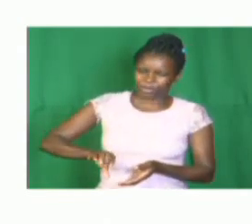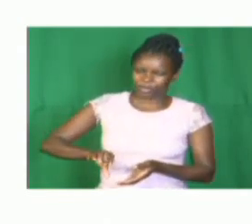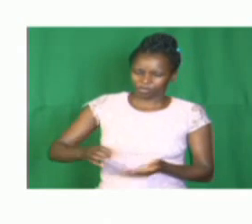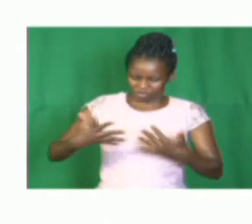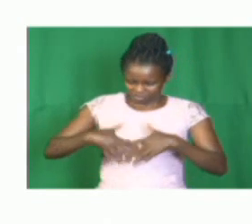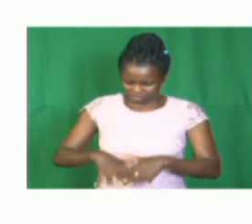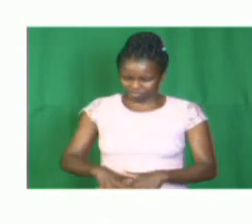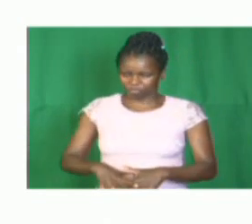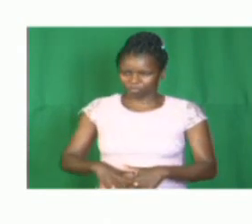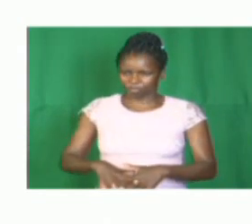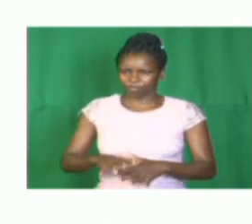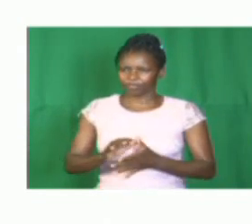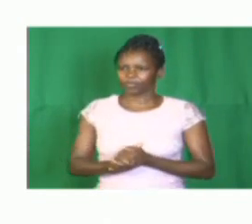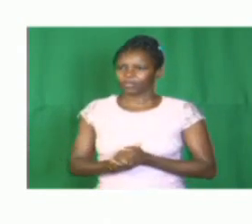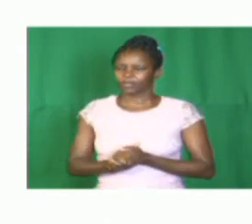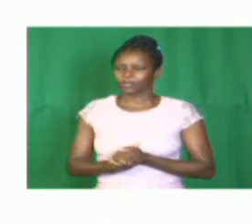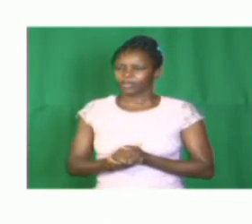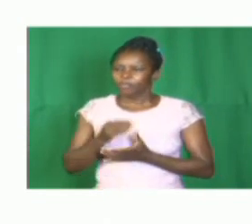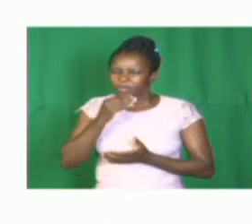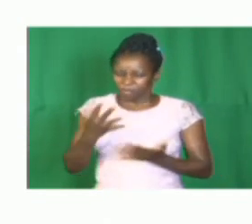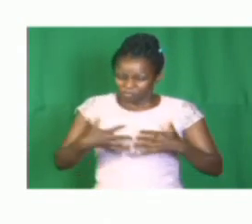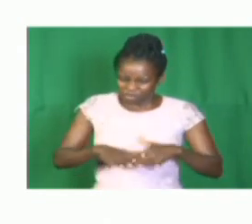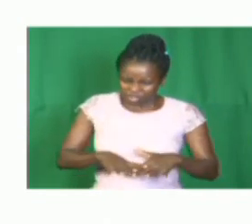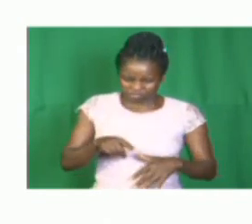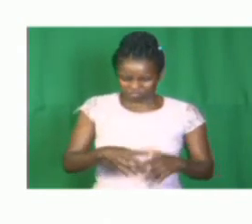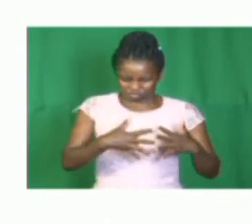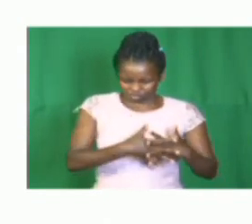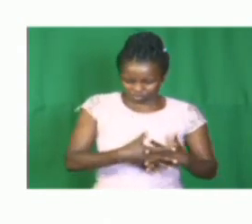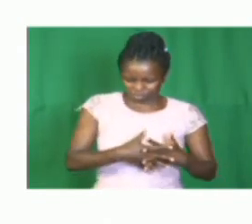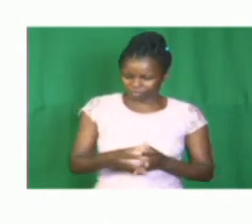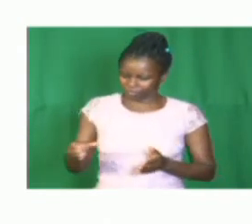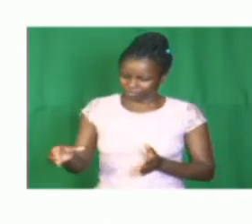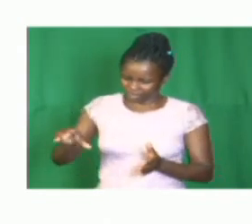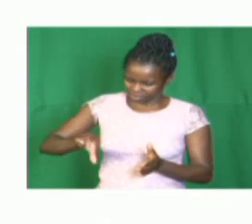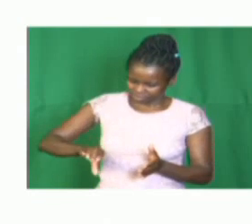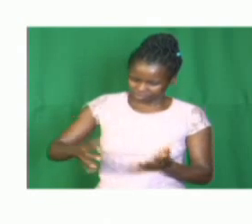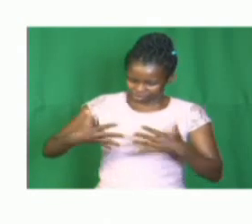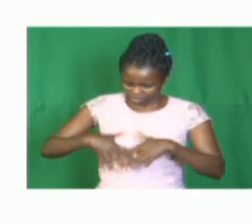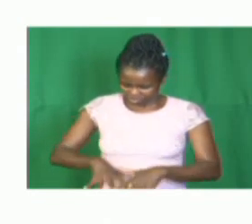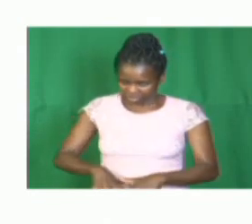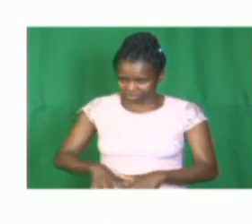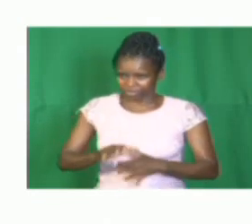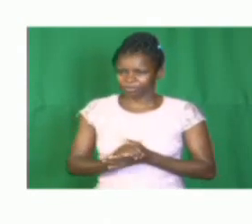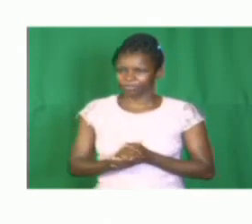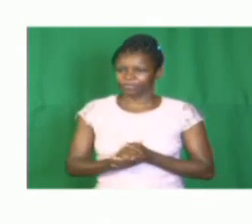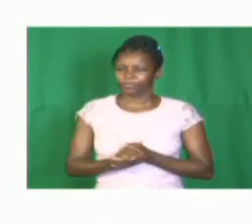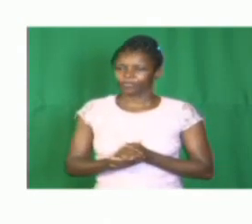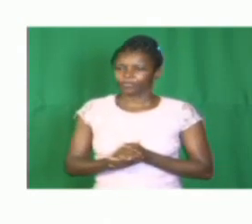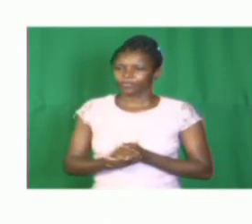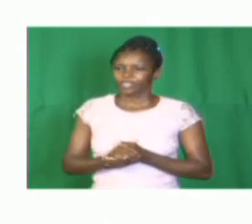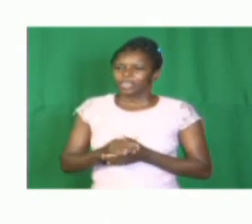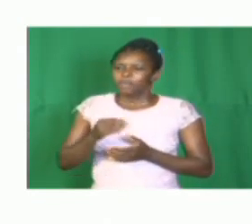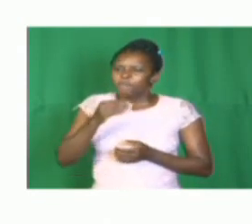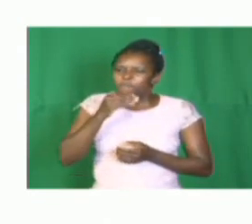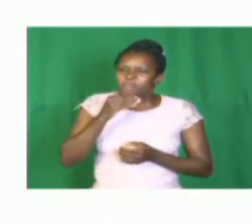a soluble substance and a liquid. Now, this soluble, when we say a substance is soluble, it